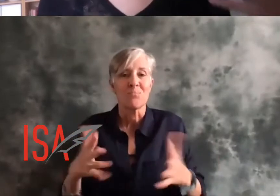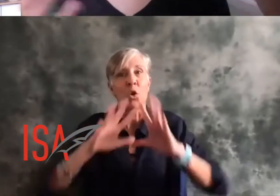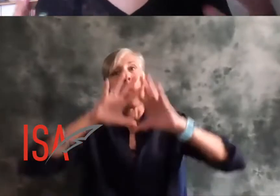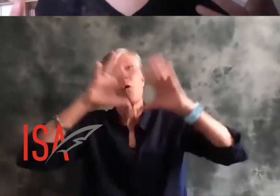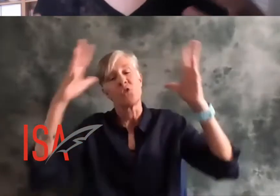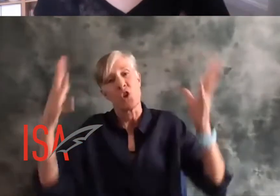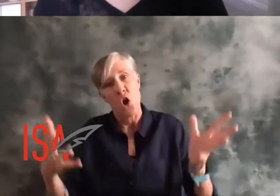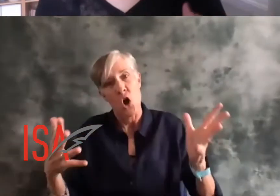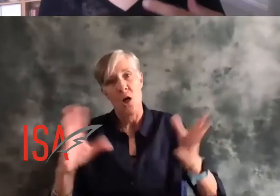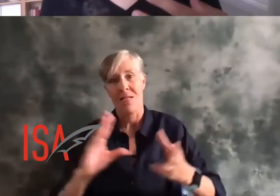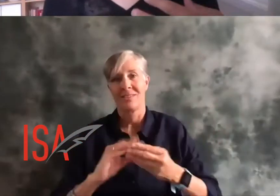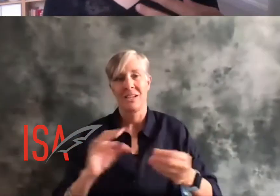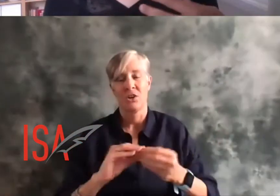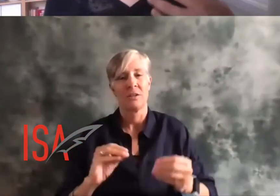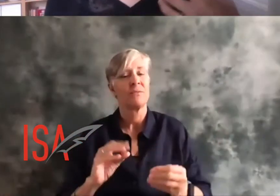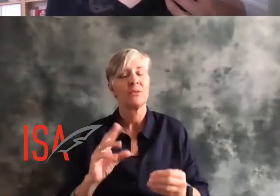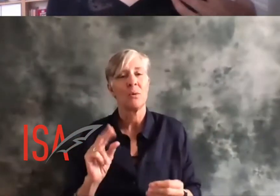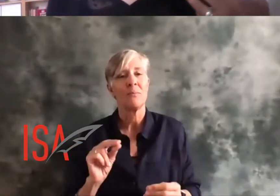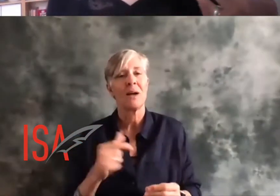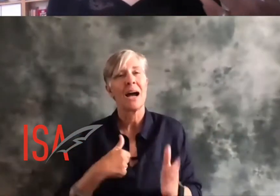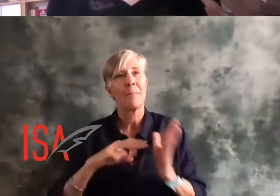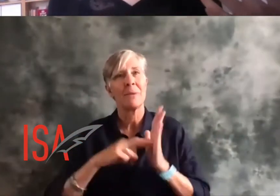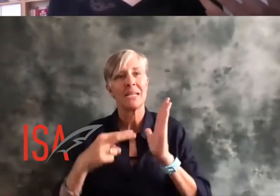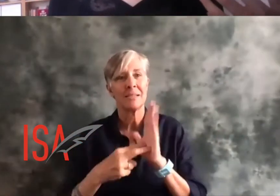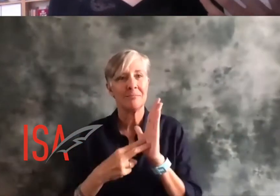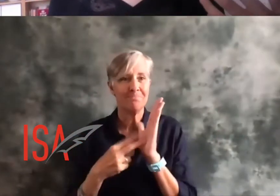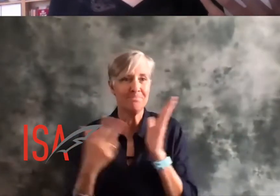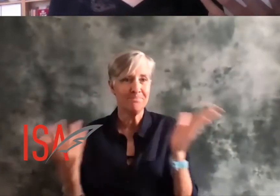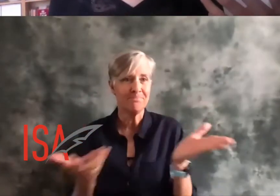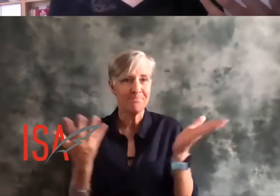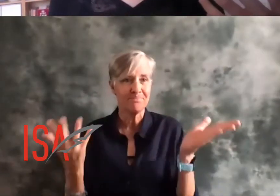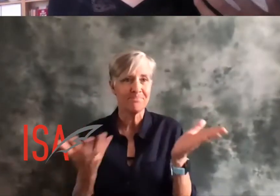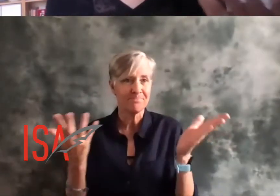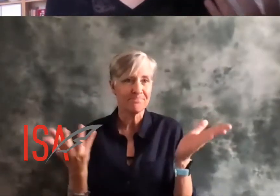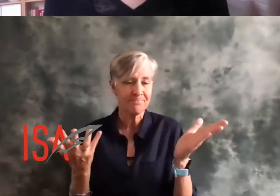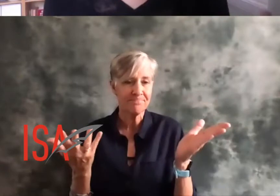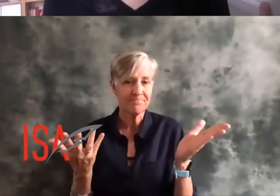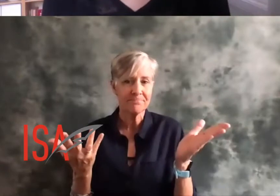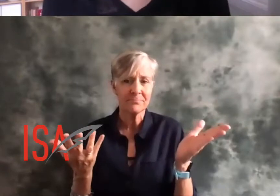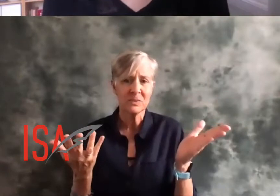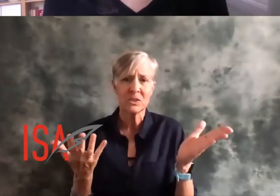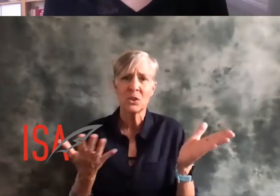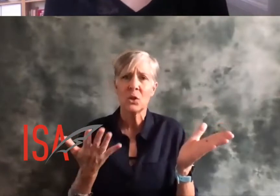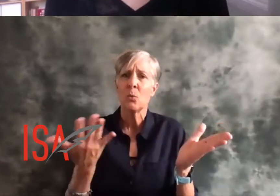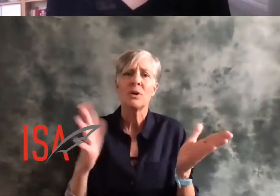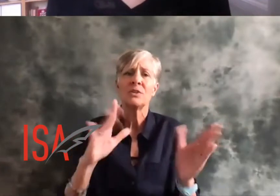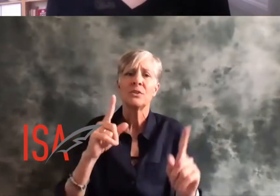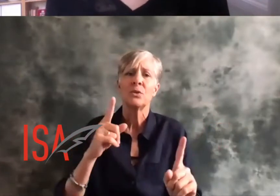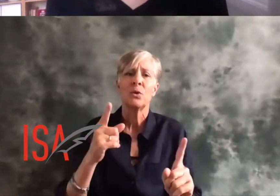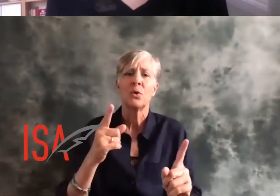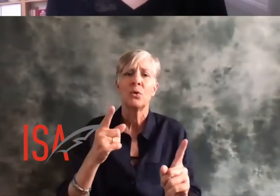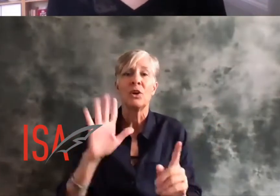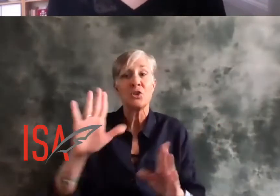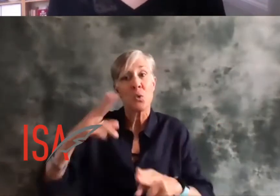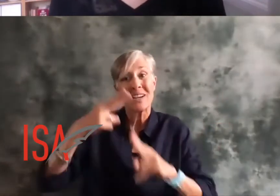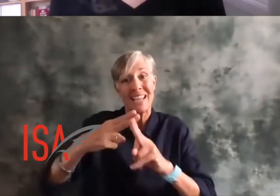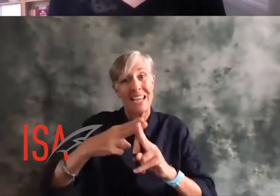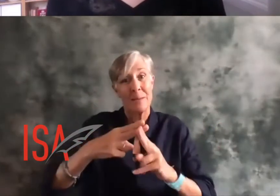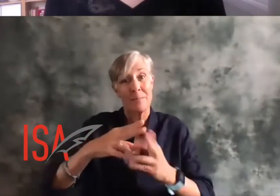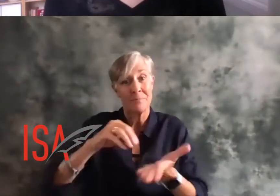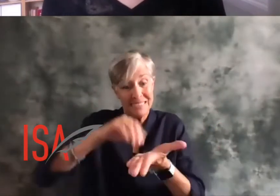overall narrative message, but I mean, what are you trying to put in the world with your name attached to